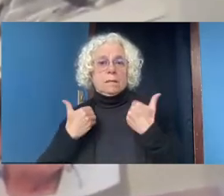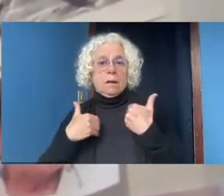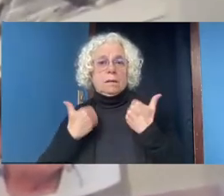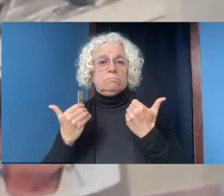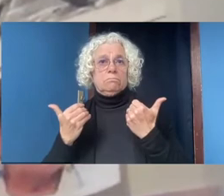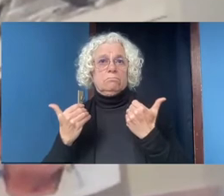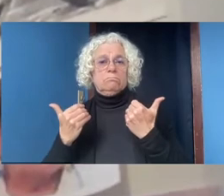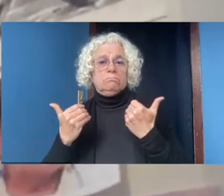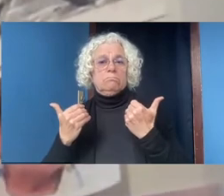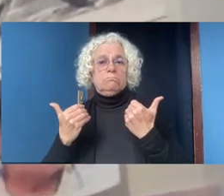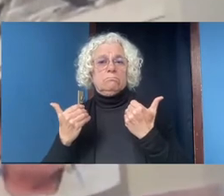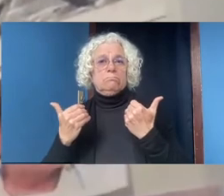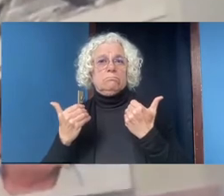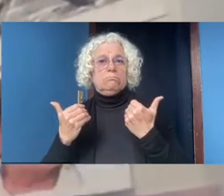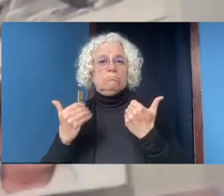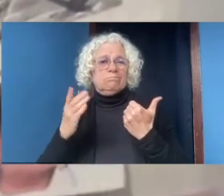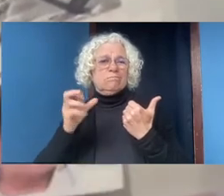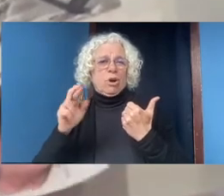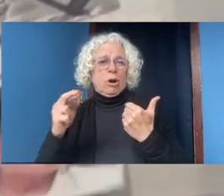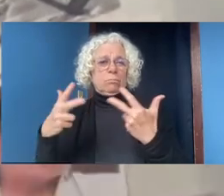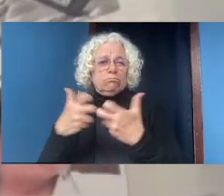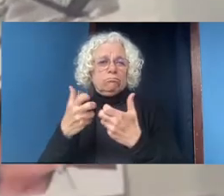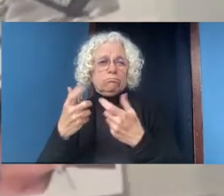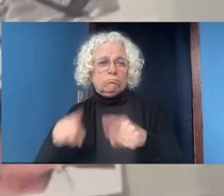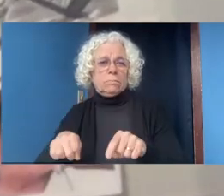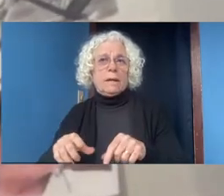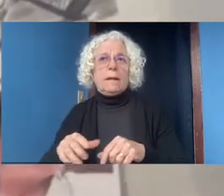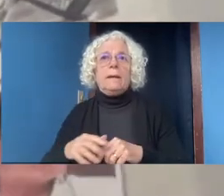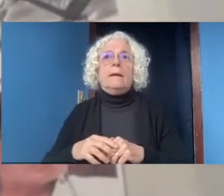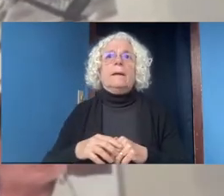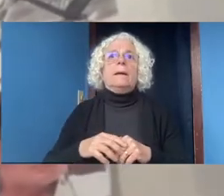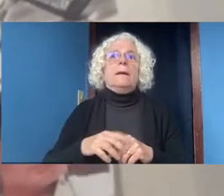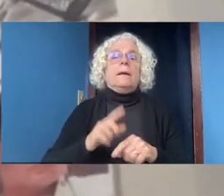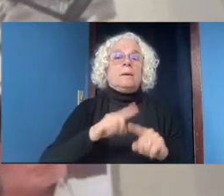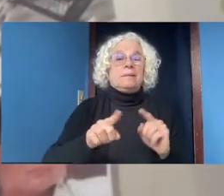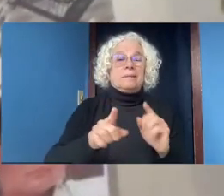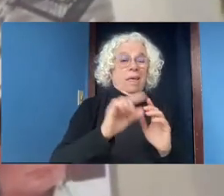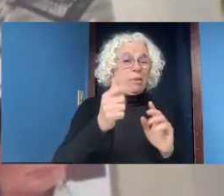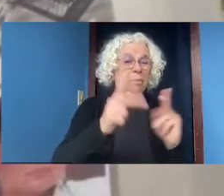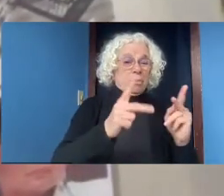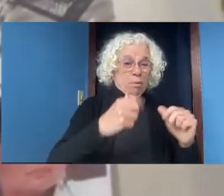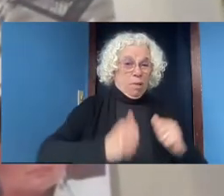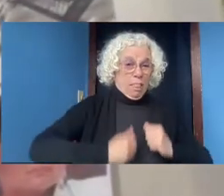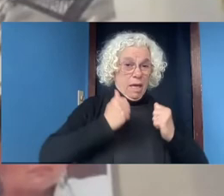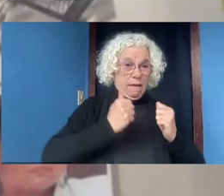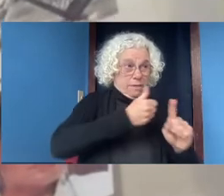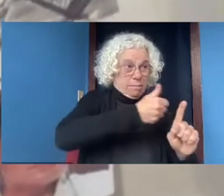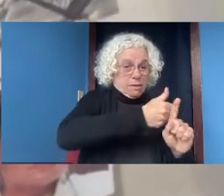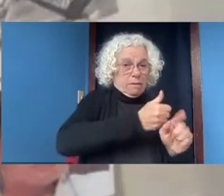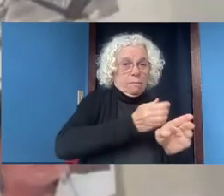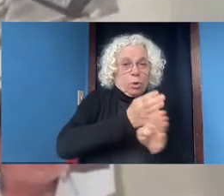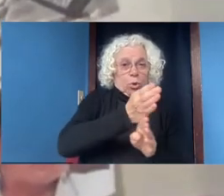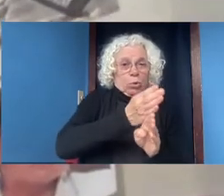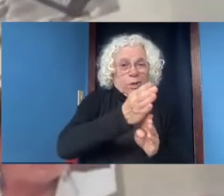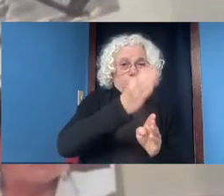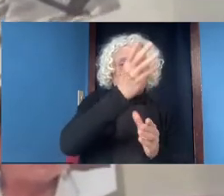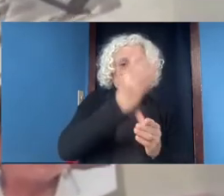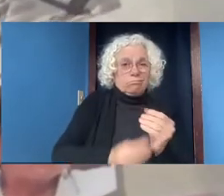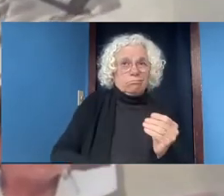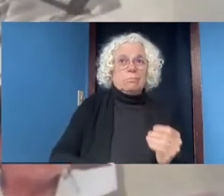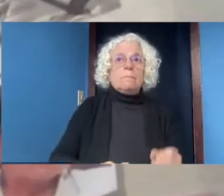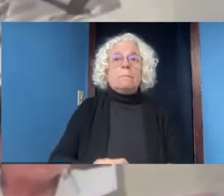And then we have people whose careers died. This is Sasheen Littlefeather.